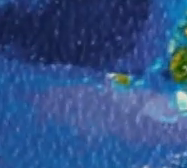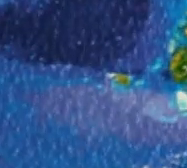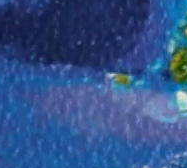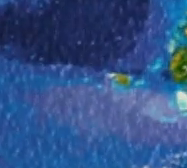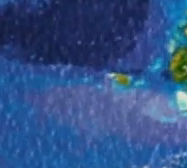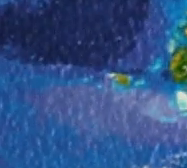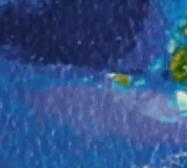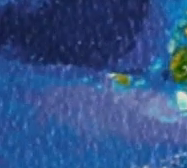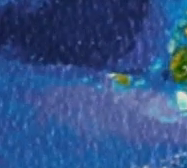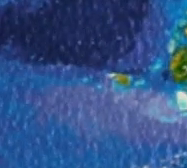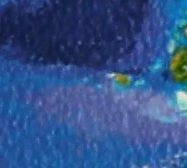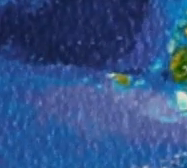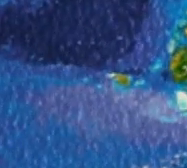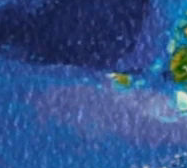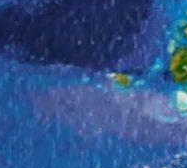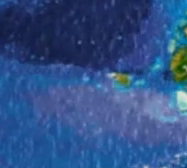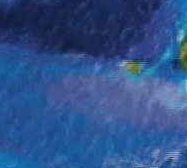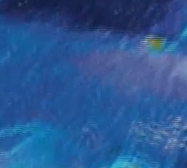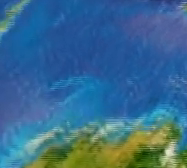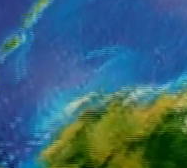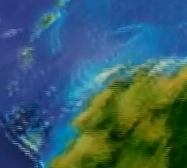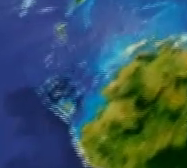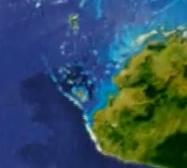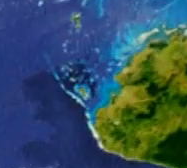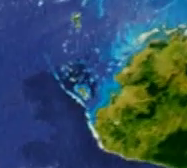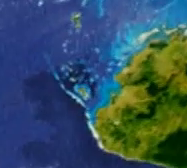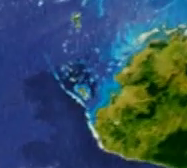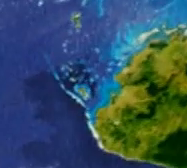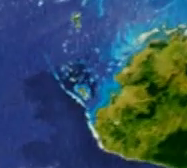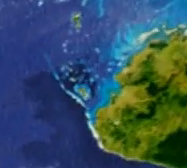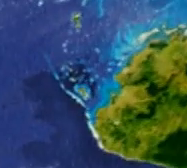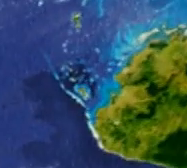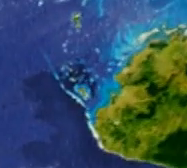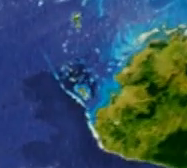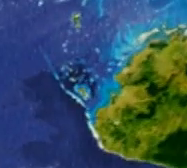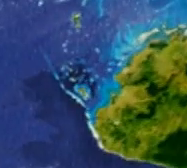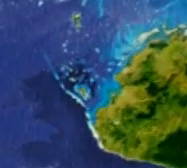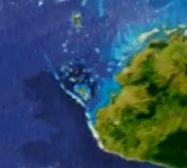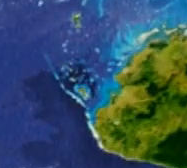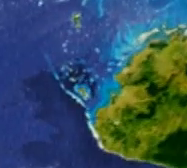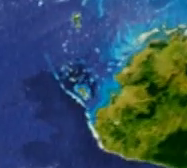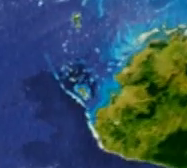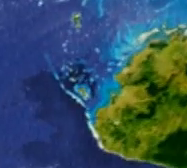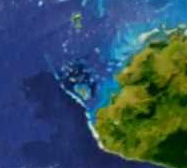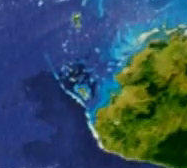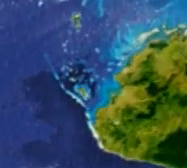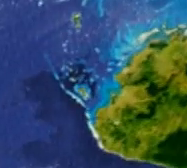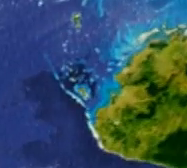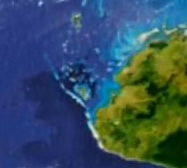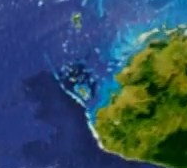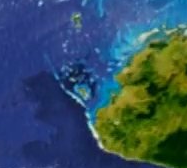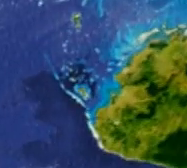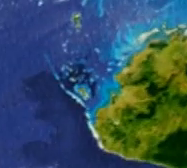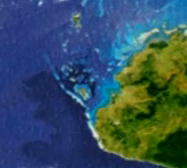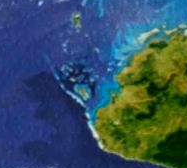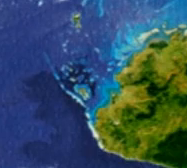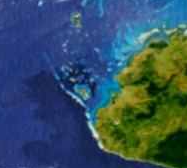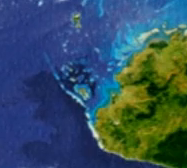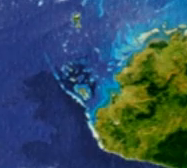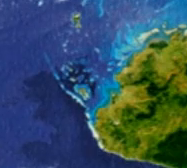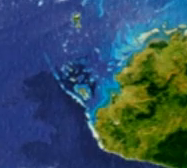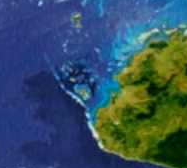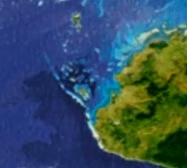fine conditions prevailed. At sea, easterly winds 15 to 20 knots, moderate to rough seas. Turning to the tides, the next high tide is